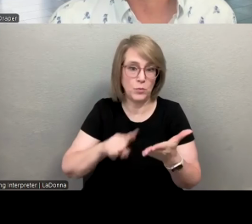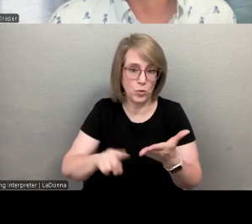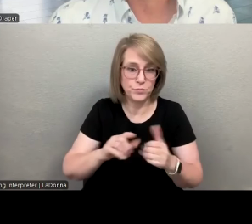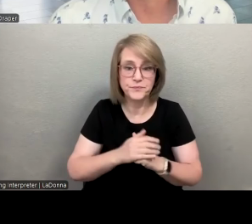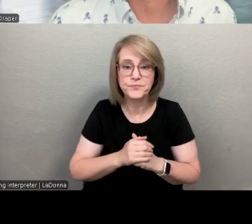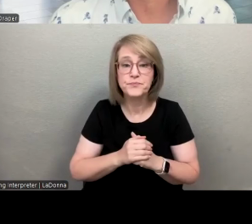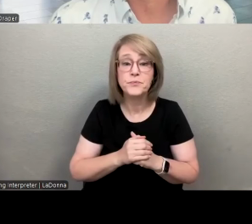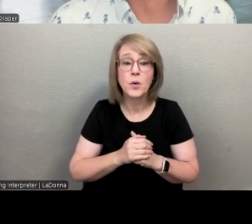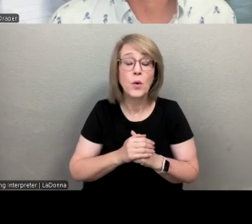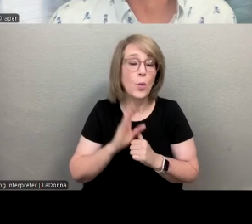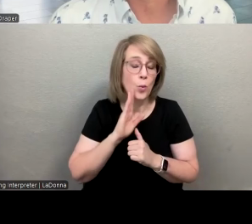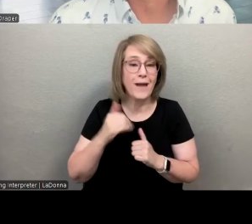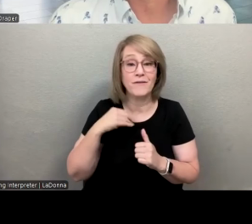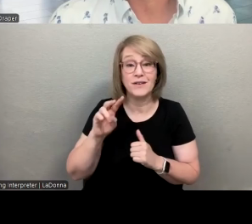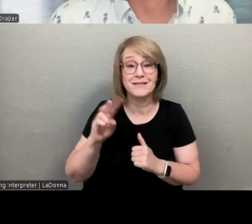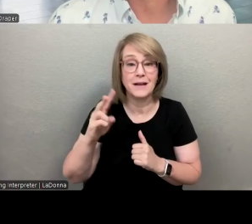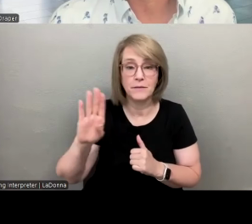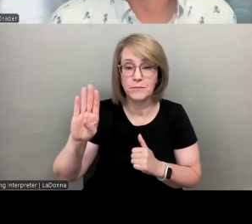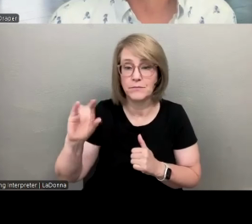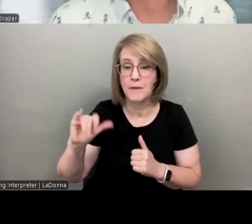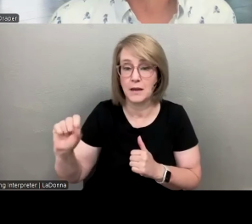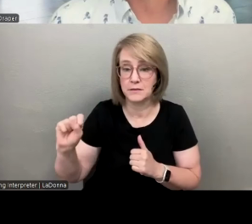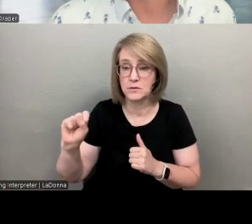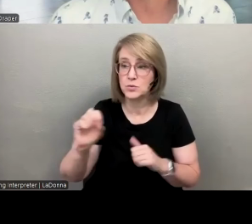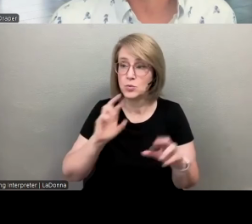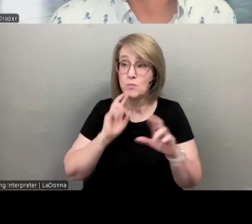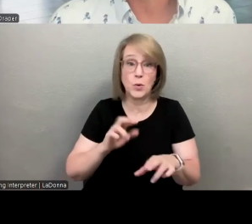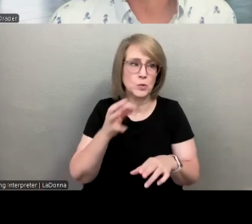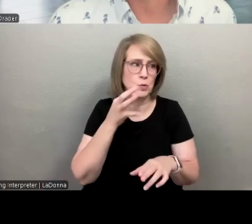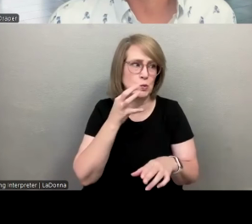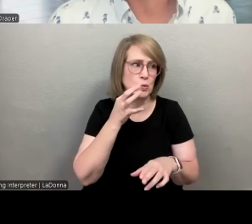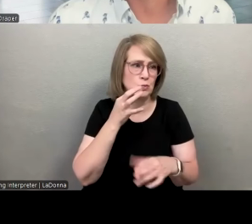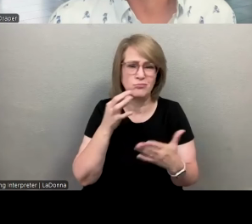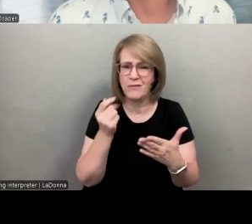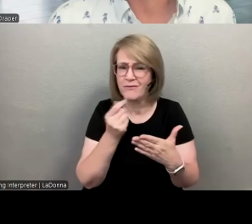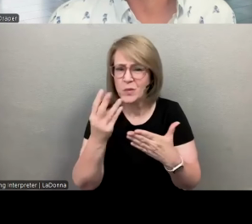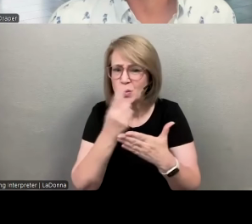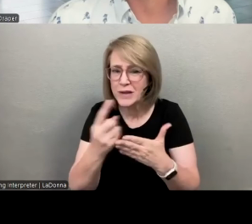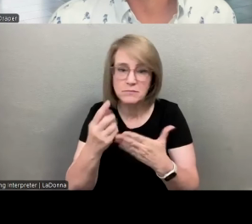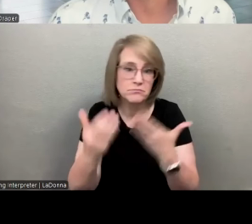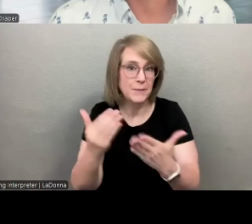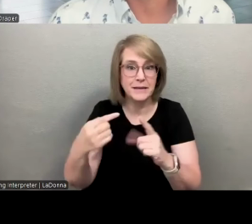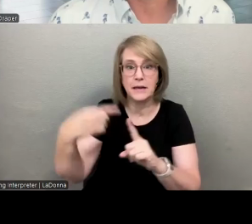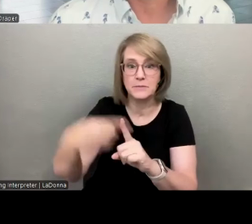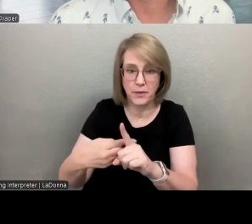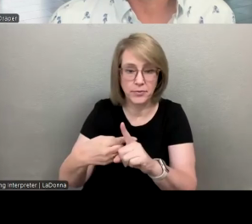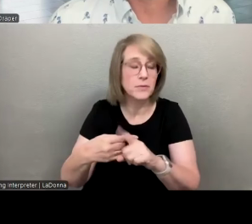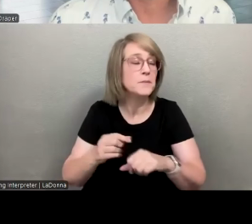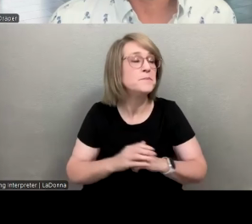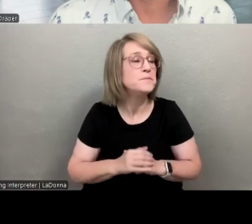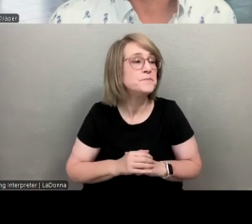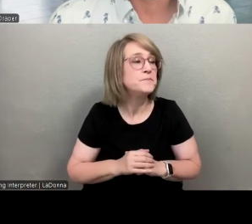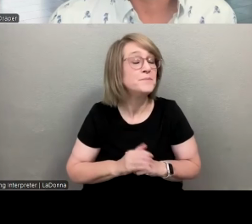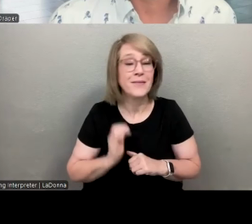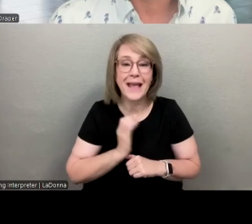and we'll be putting that out hopefully in the next couple of weeks, maybe a month. And we've committed to doing that annually, where we're